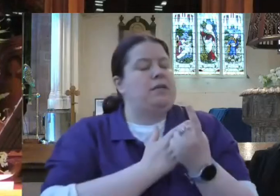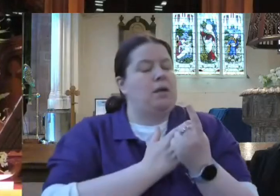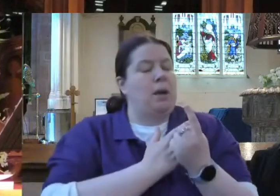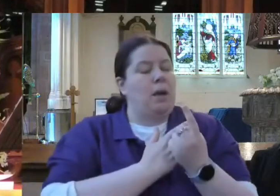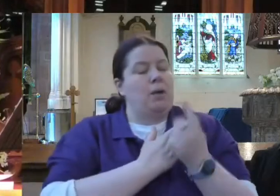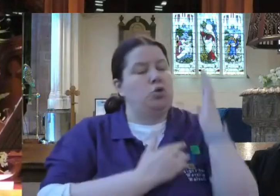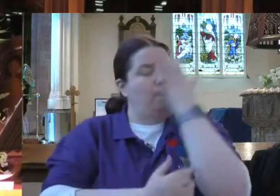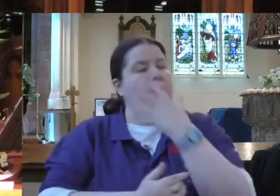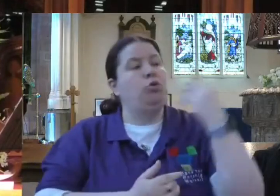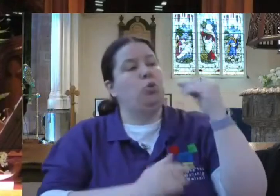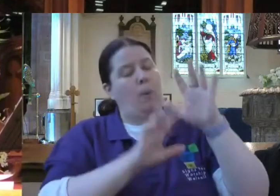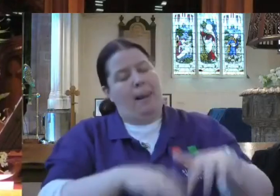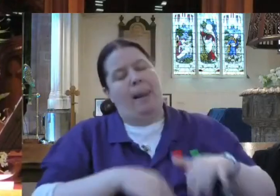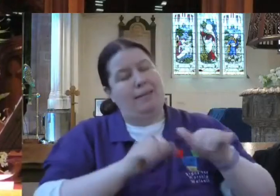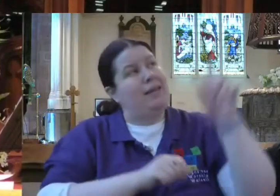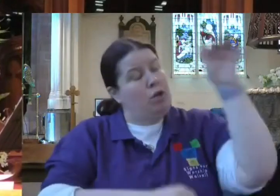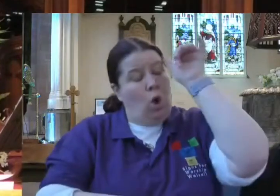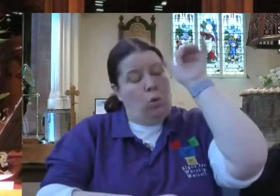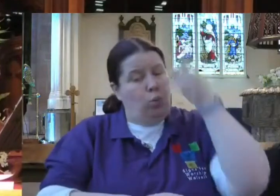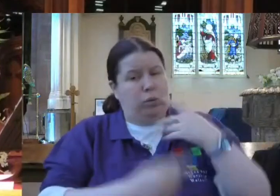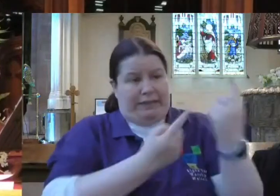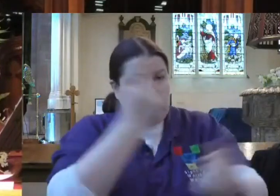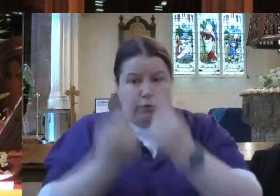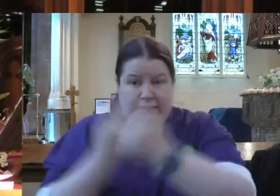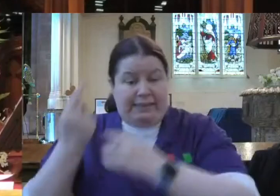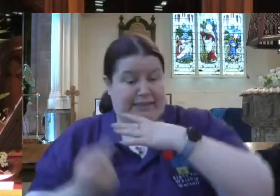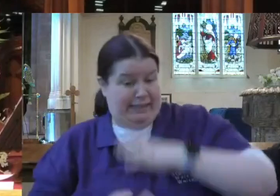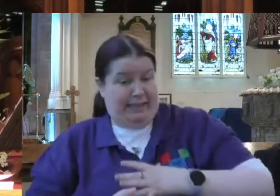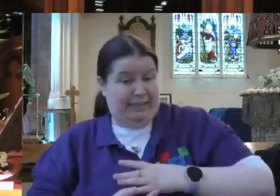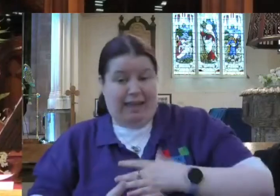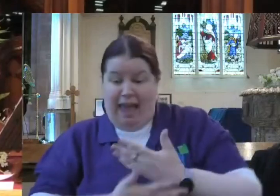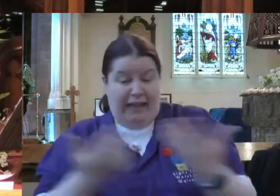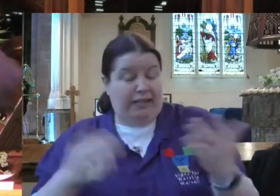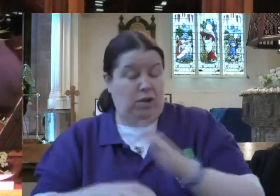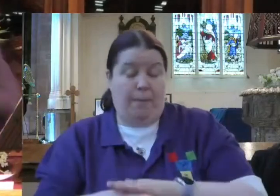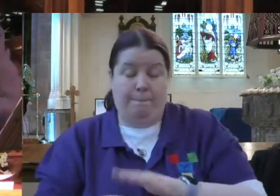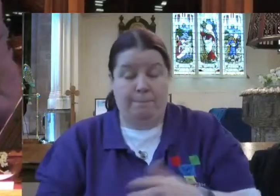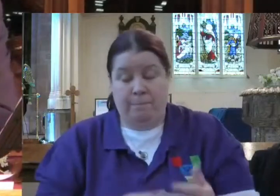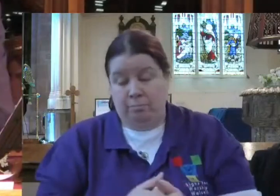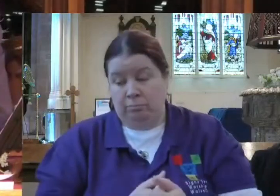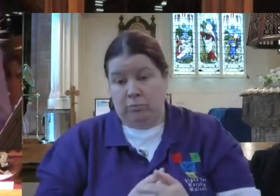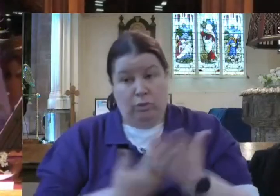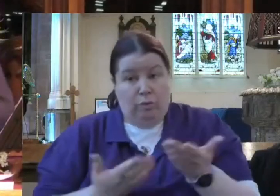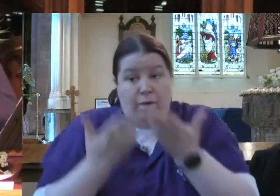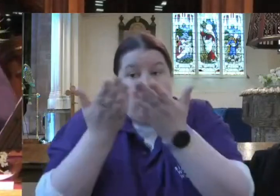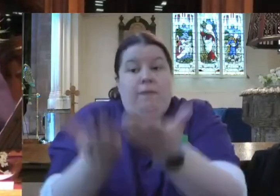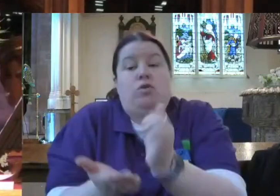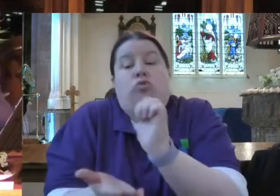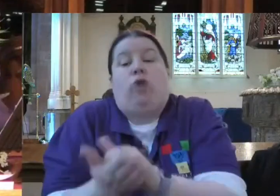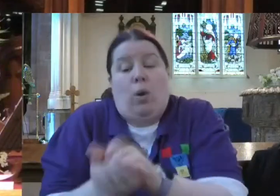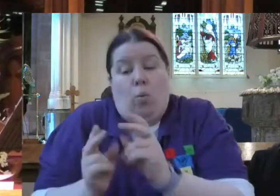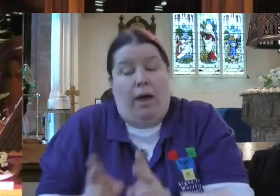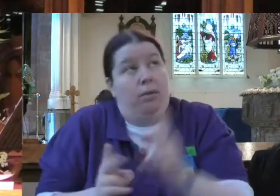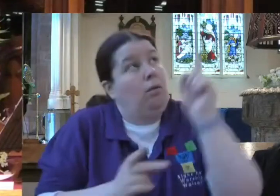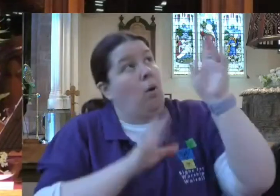enough to work out what you need at any given point in time. So our first reward, if we give in the correct way, is that God